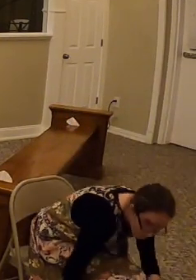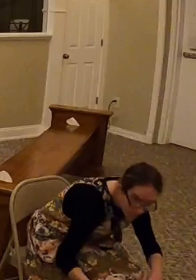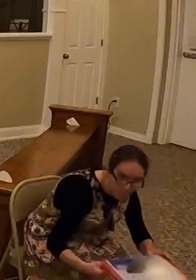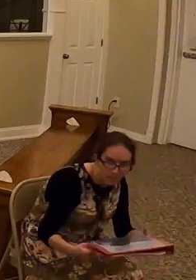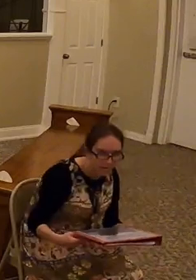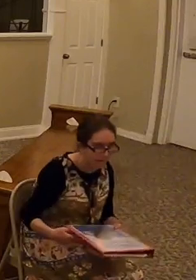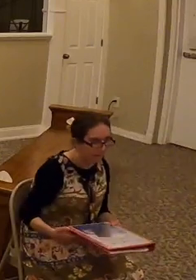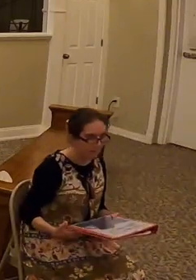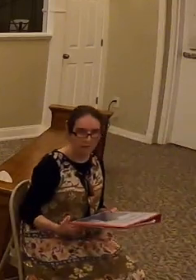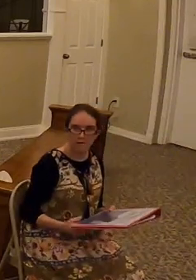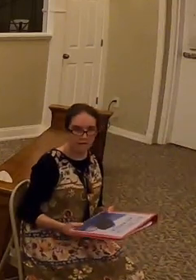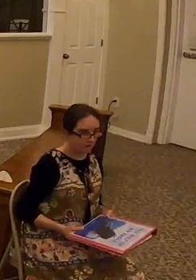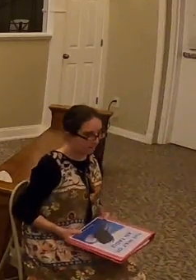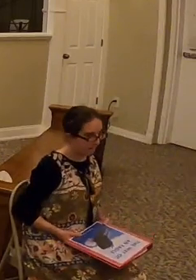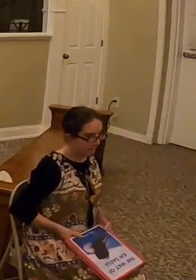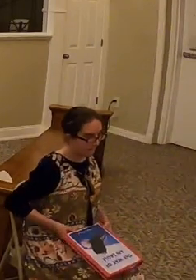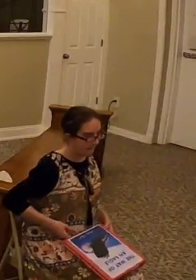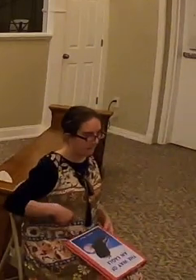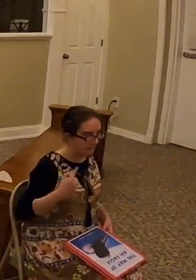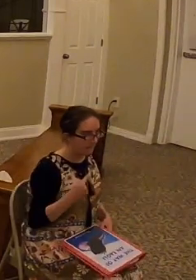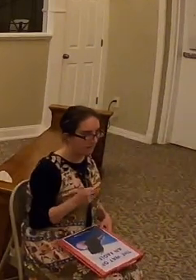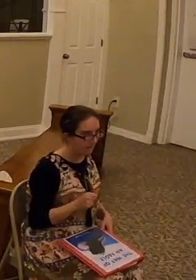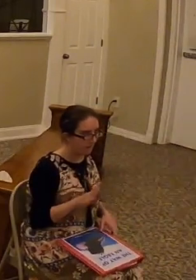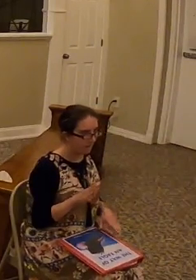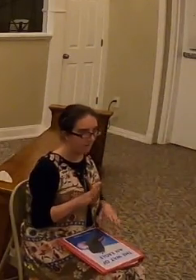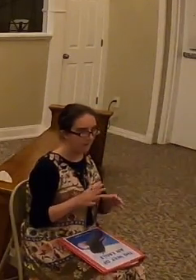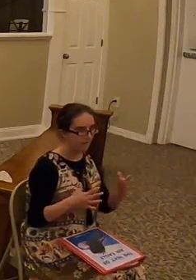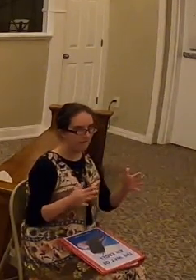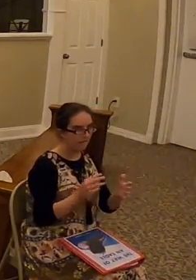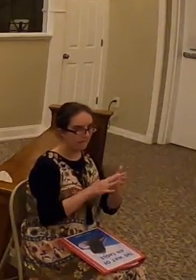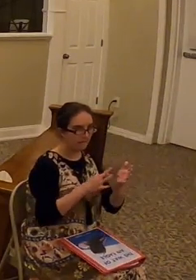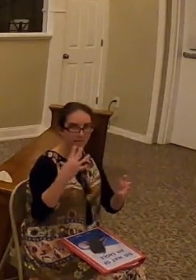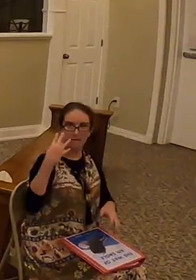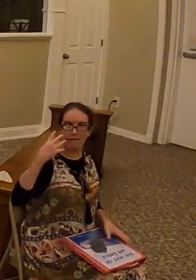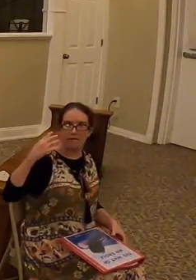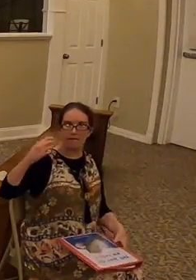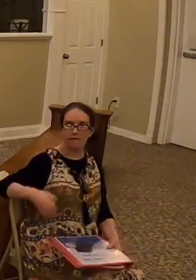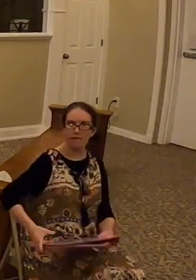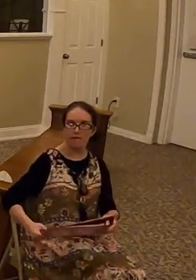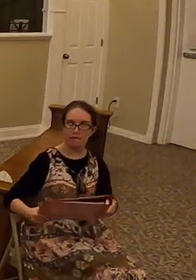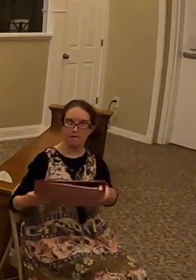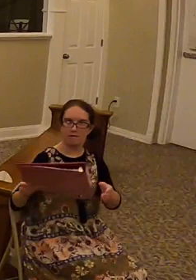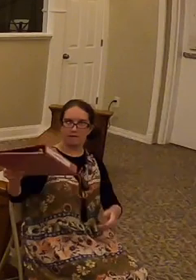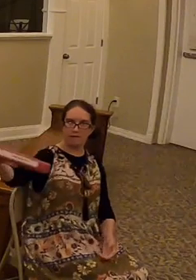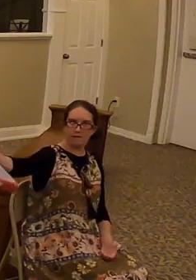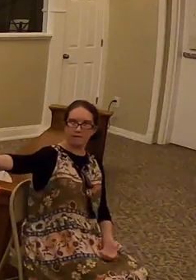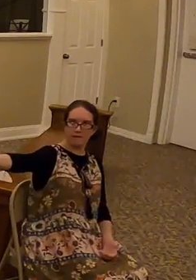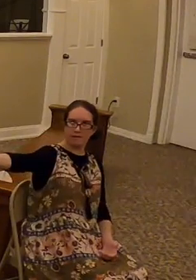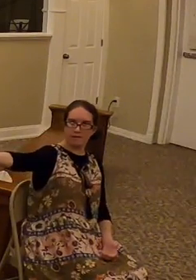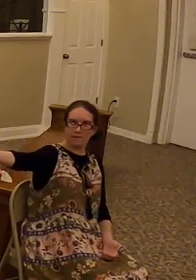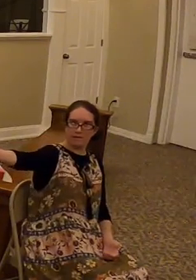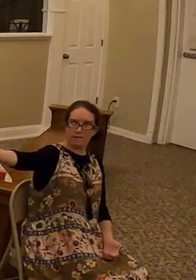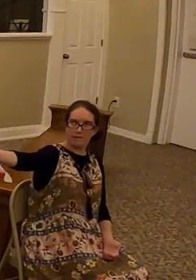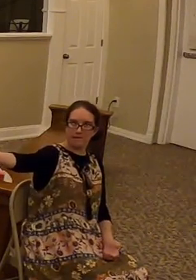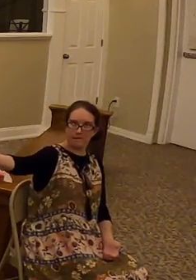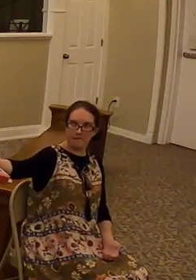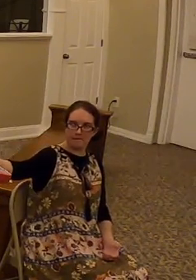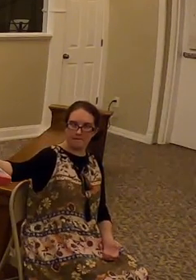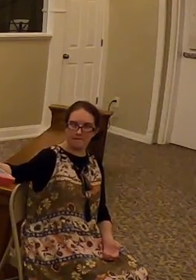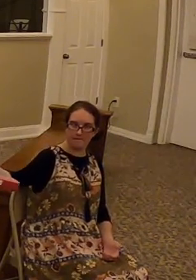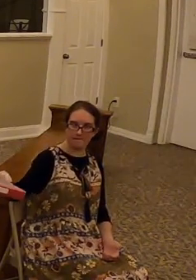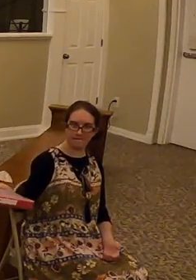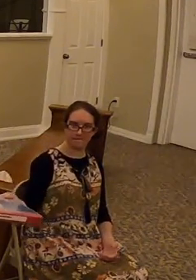22, I'm jumping ahead of myself. Just as those five major tail feathers in an eagle's tail provide direction and keep it flying the way it should